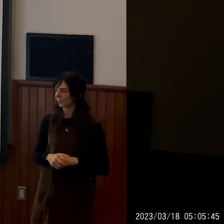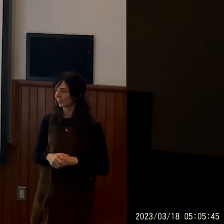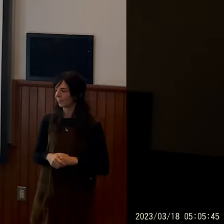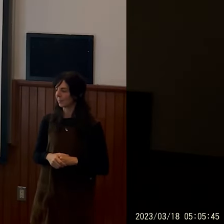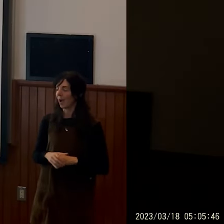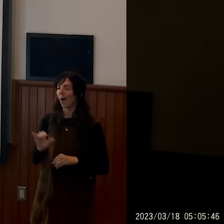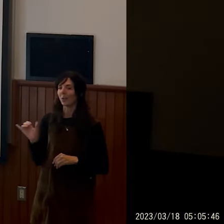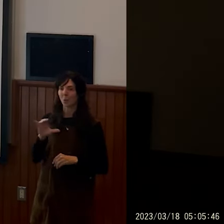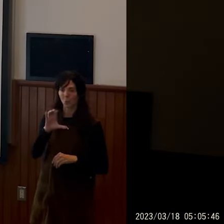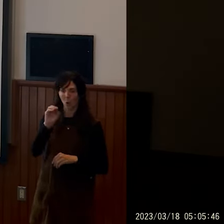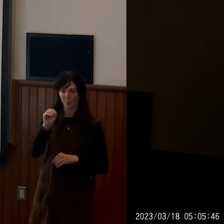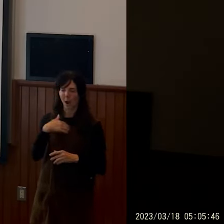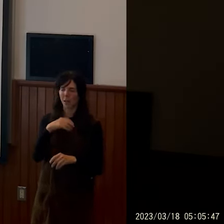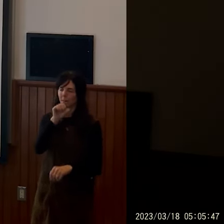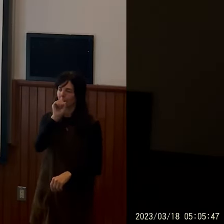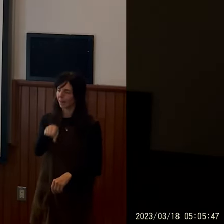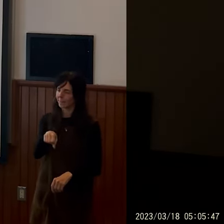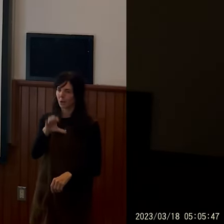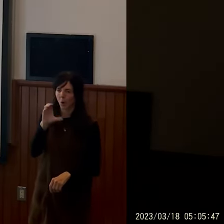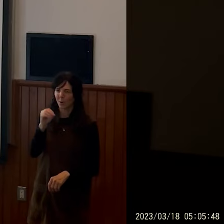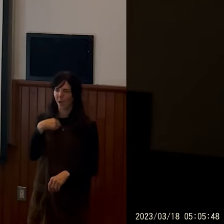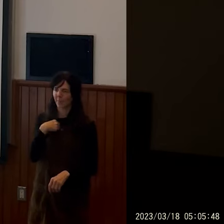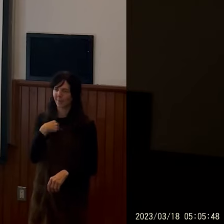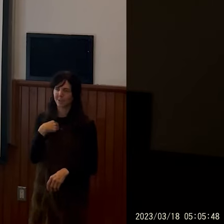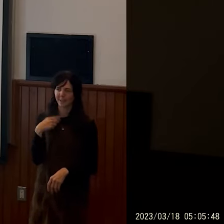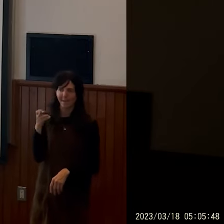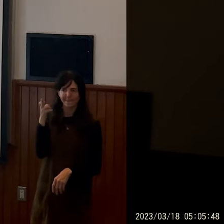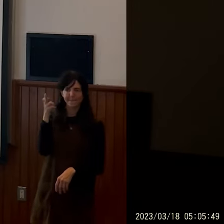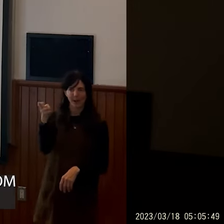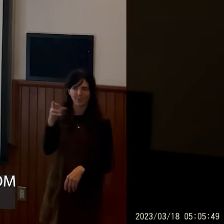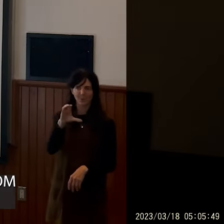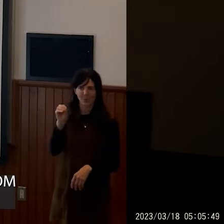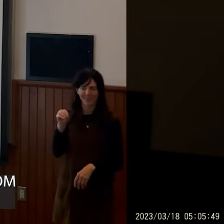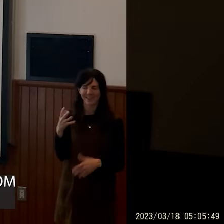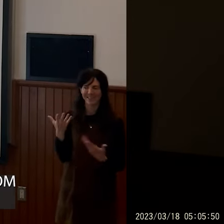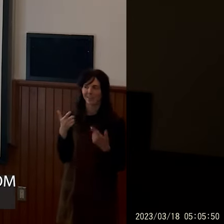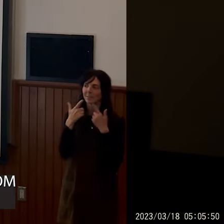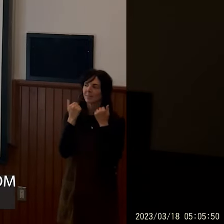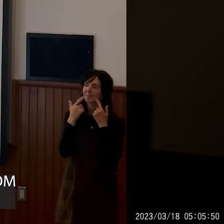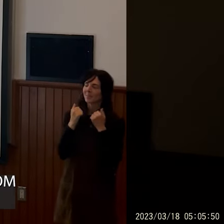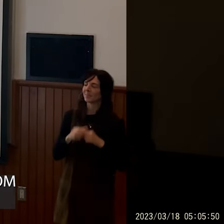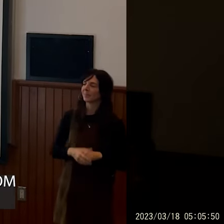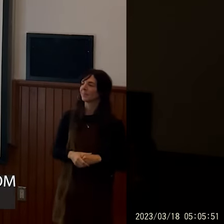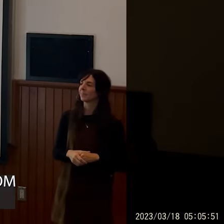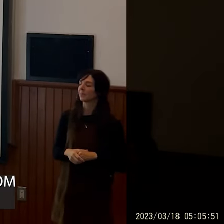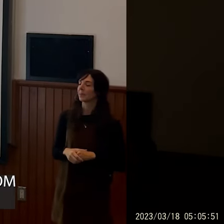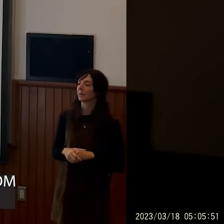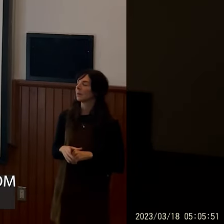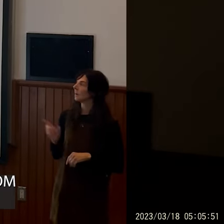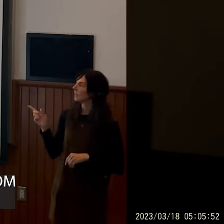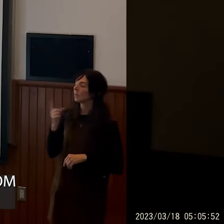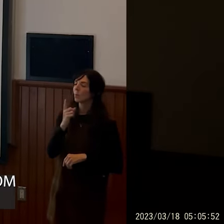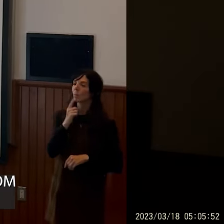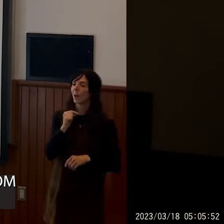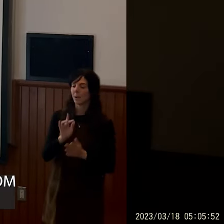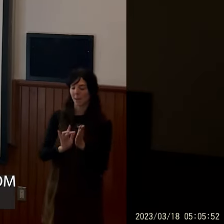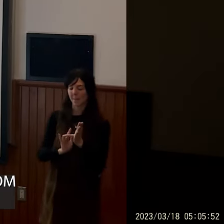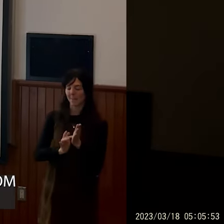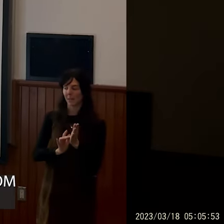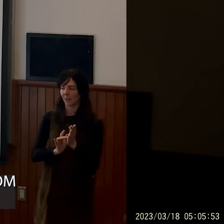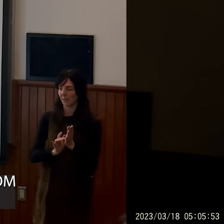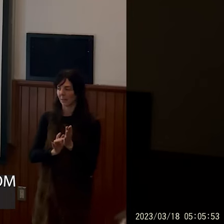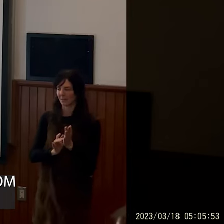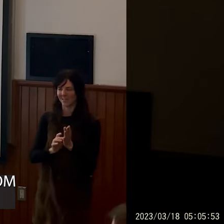love corporation. I love to fuck with them. So you have this red pill made by